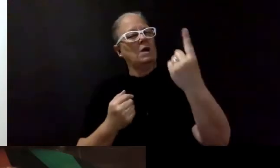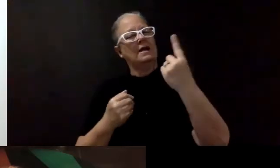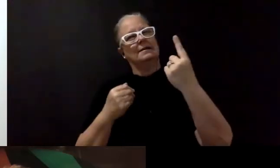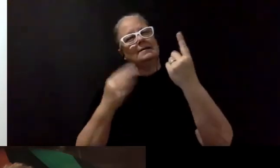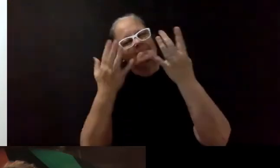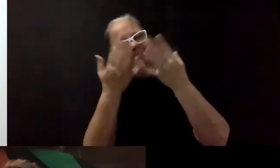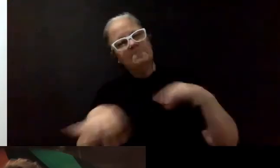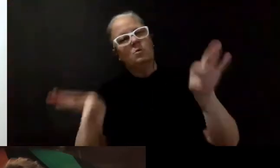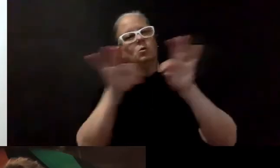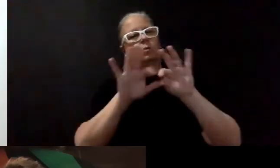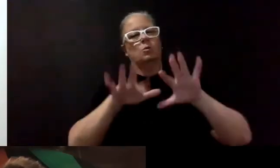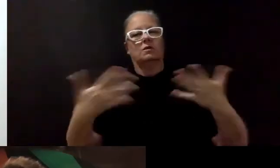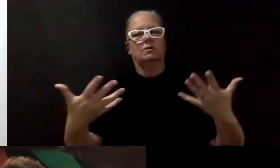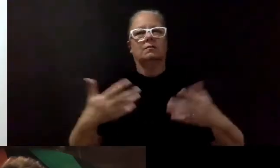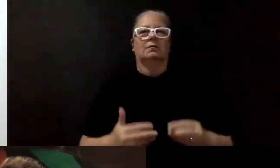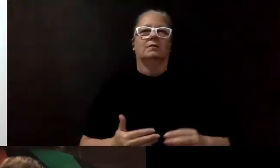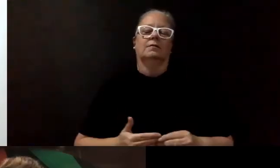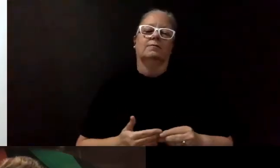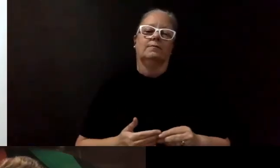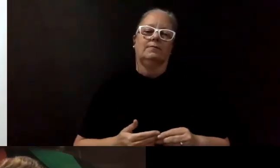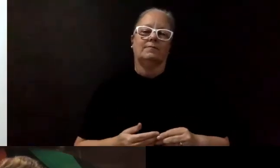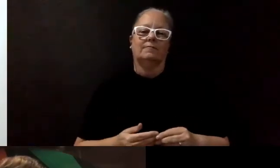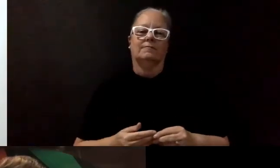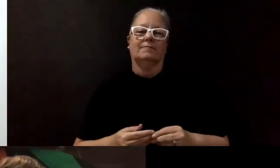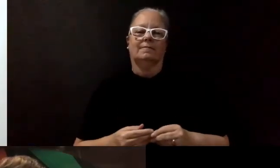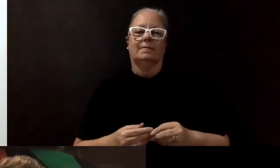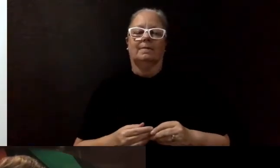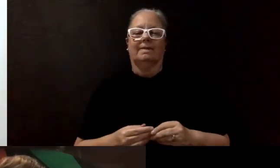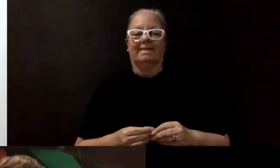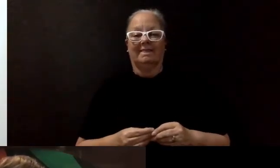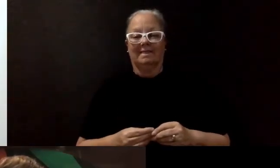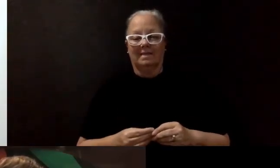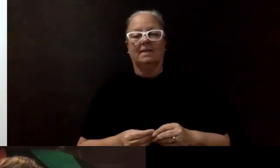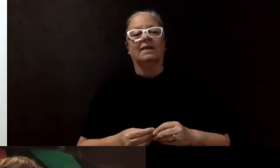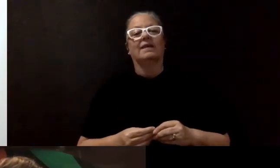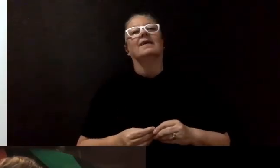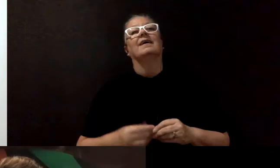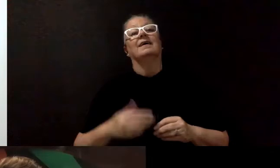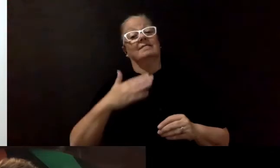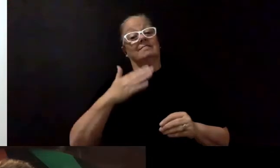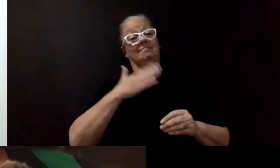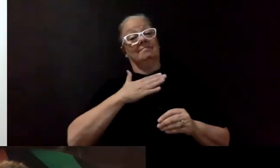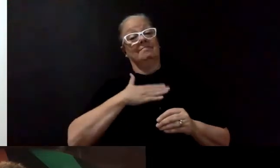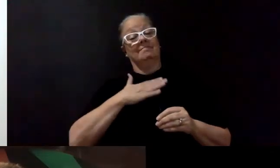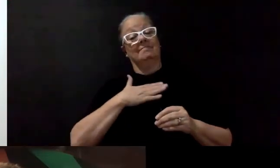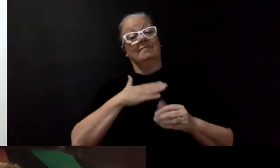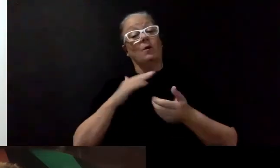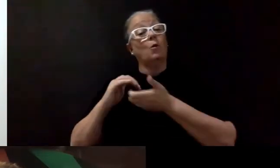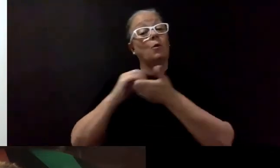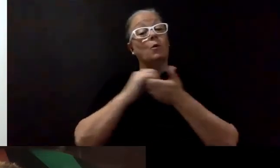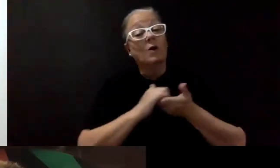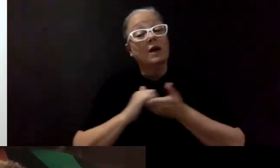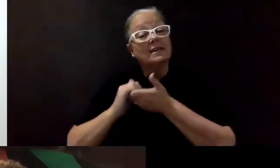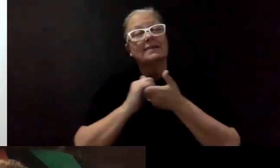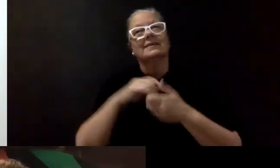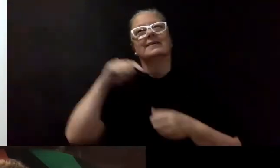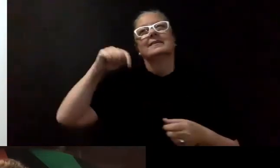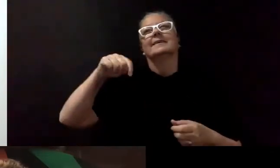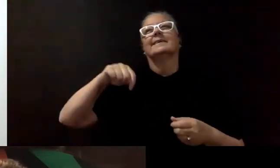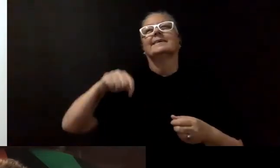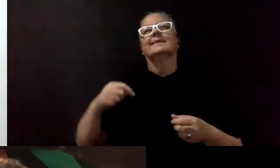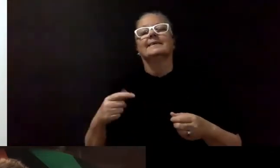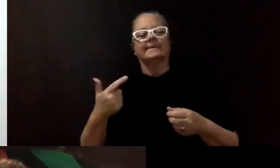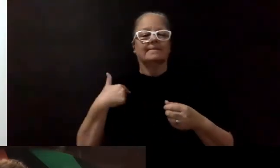Yeah, so I mean, I think the great value with Youth Arts New Zealand is that we have the ability